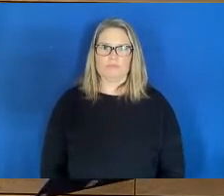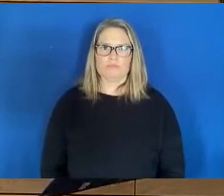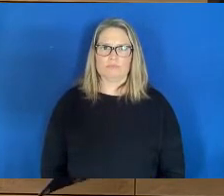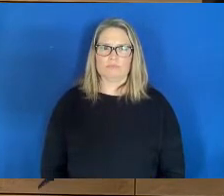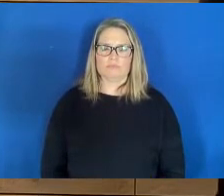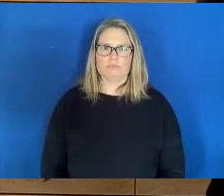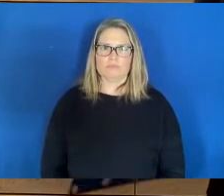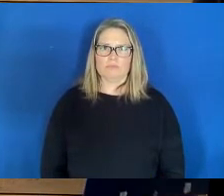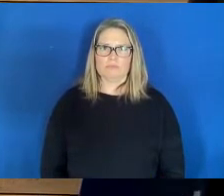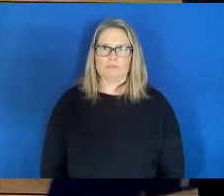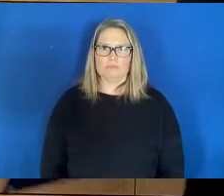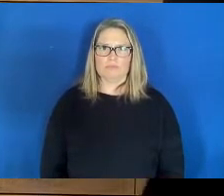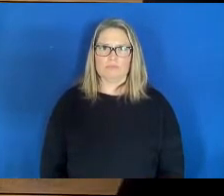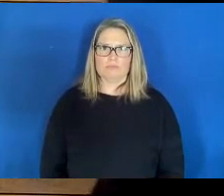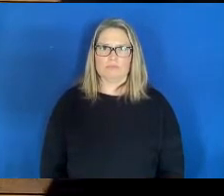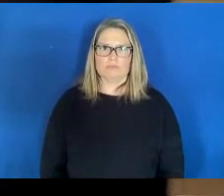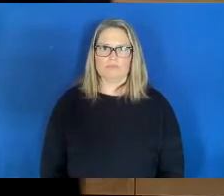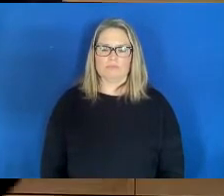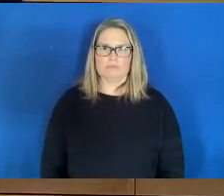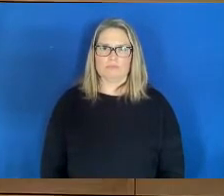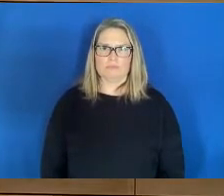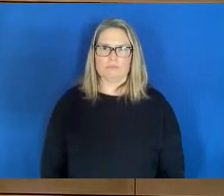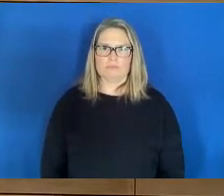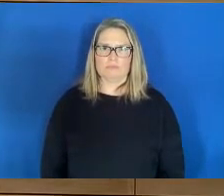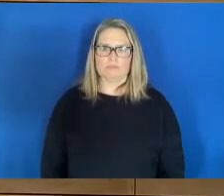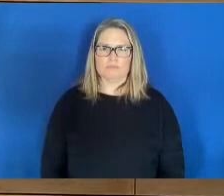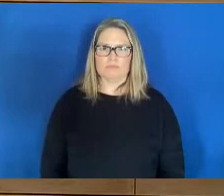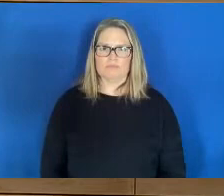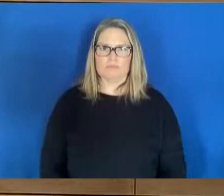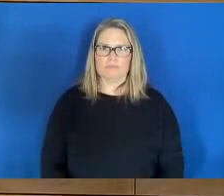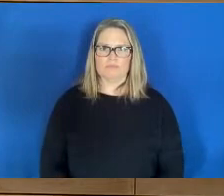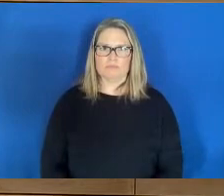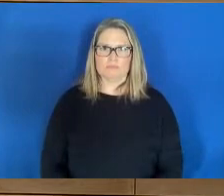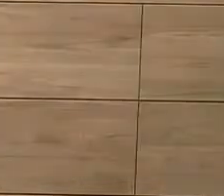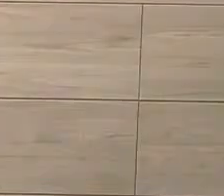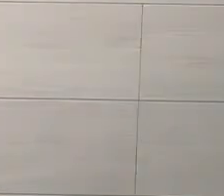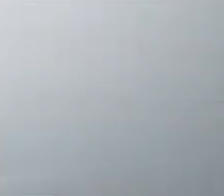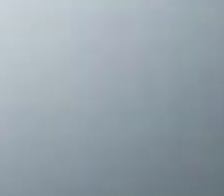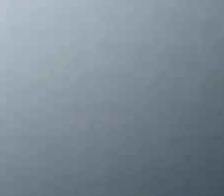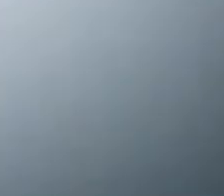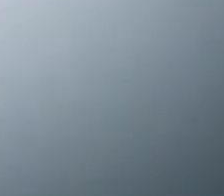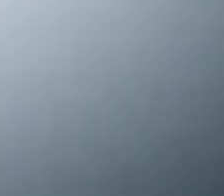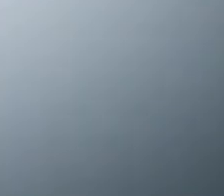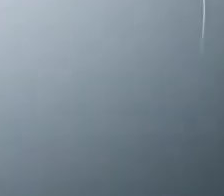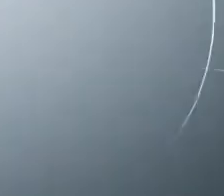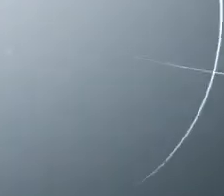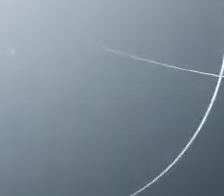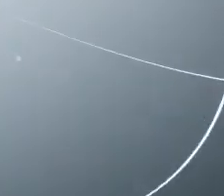Take a photo to ask. Yes. Hello.